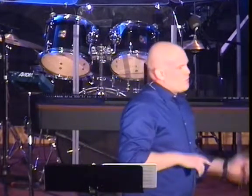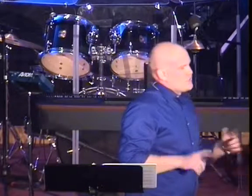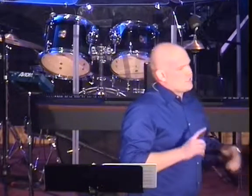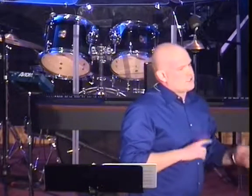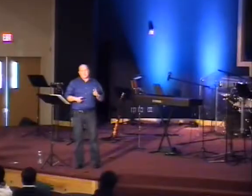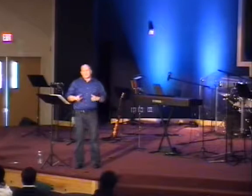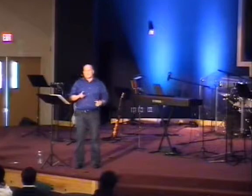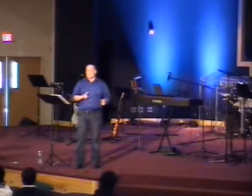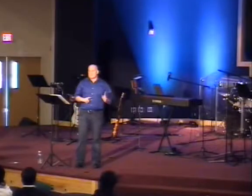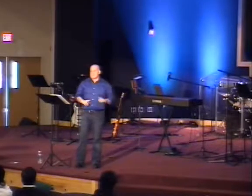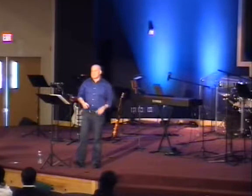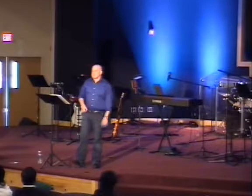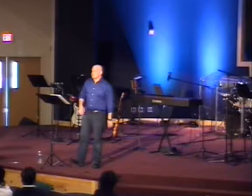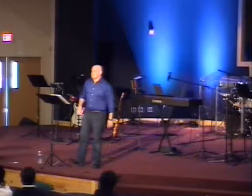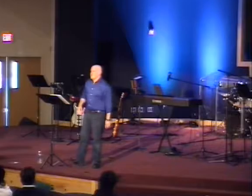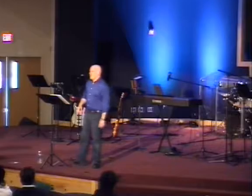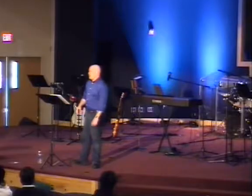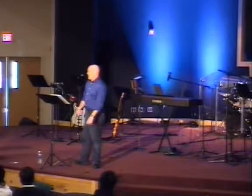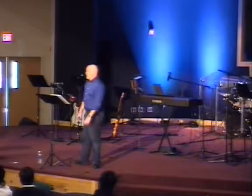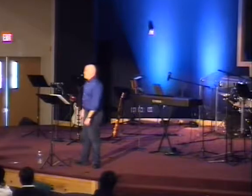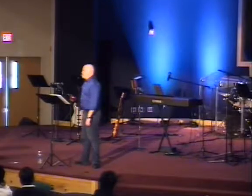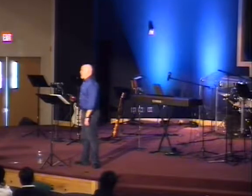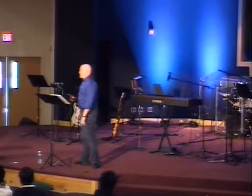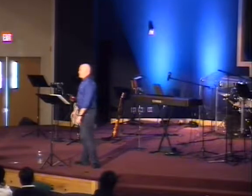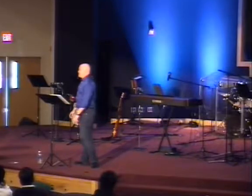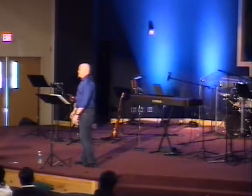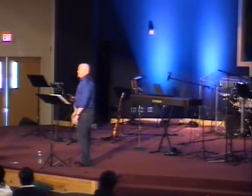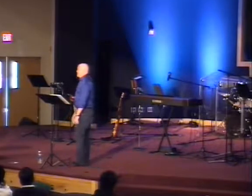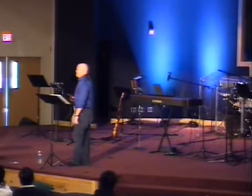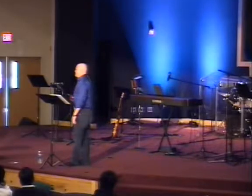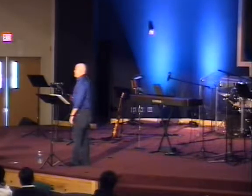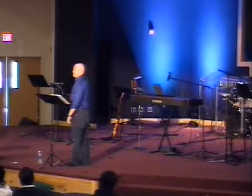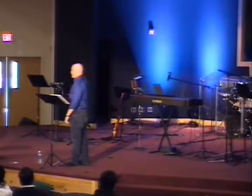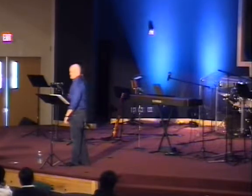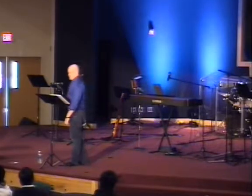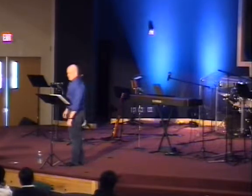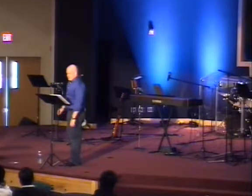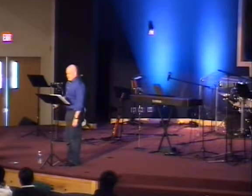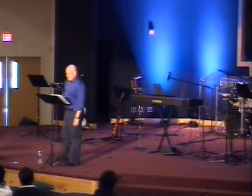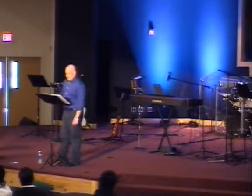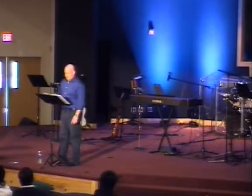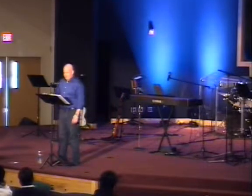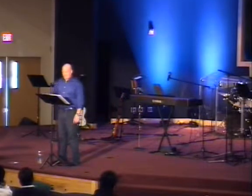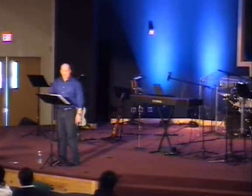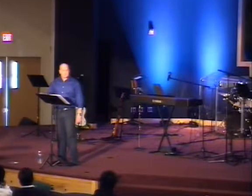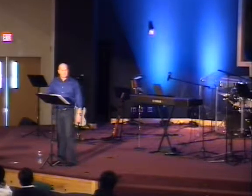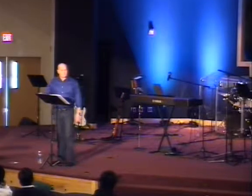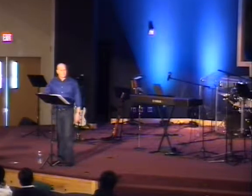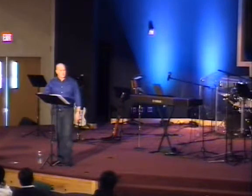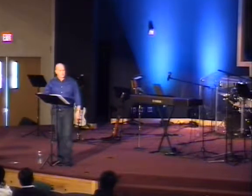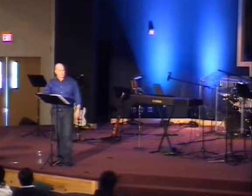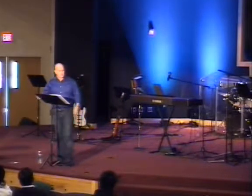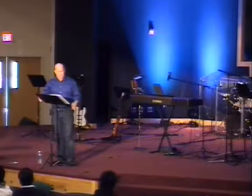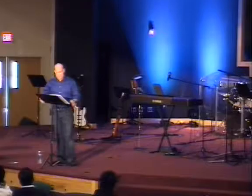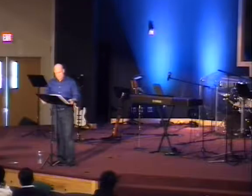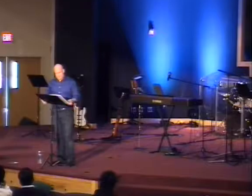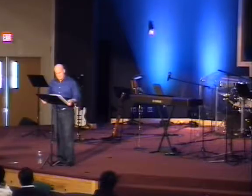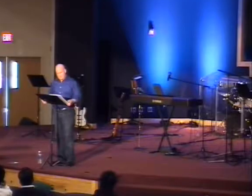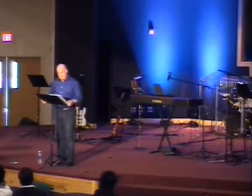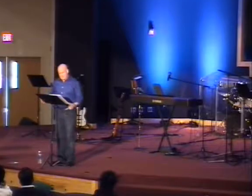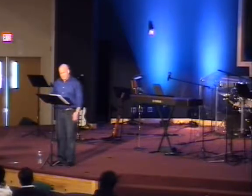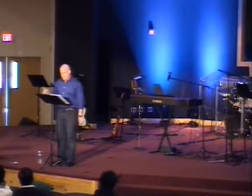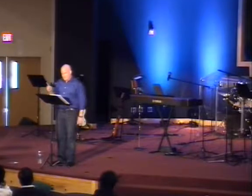Many twists and turns into and out of and back into the idea of being in ministry kind of reminds me of the story of